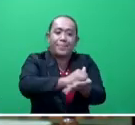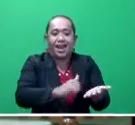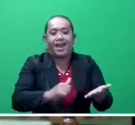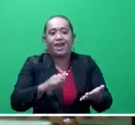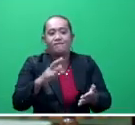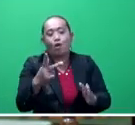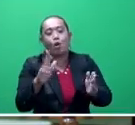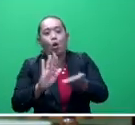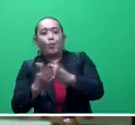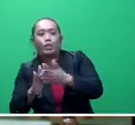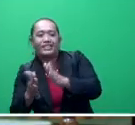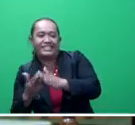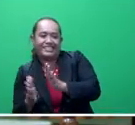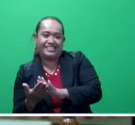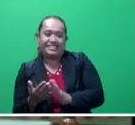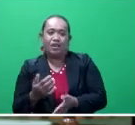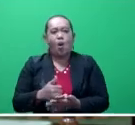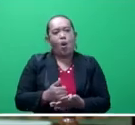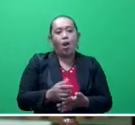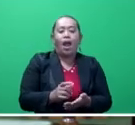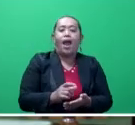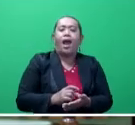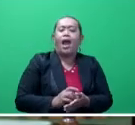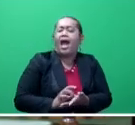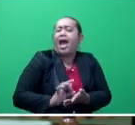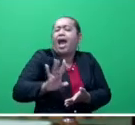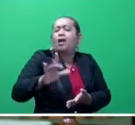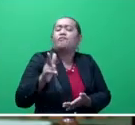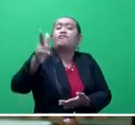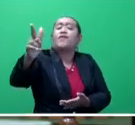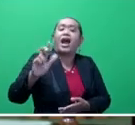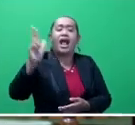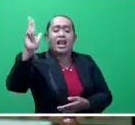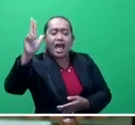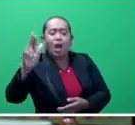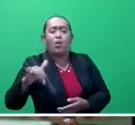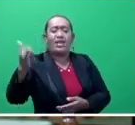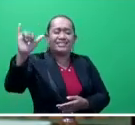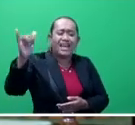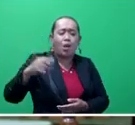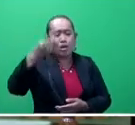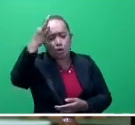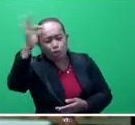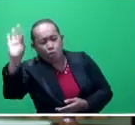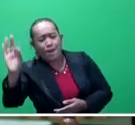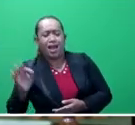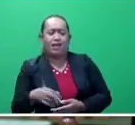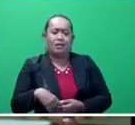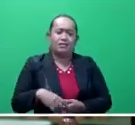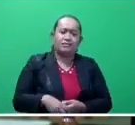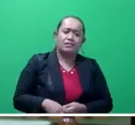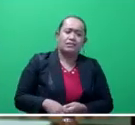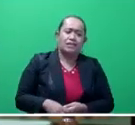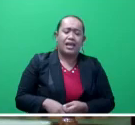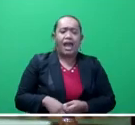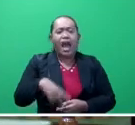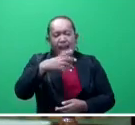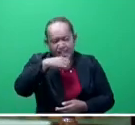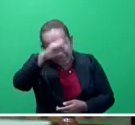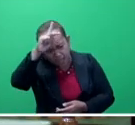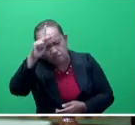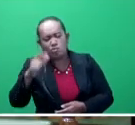community groups in the outer islands, applicable to Lomaiviti, Lau, Yasawa, Rotuma, and to a lesser extent Kandavu and